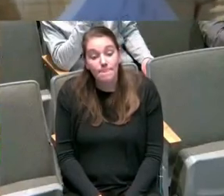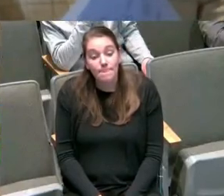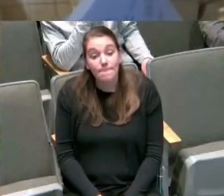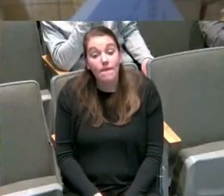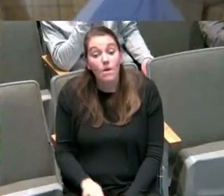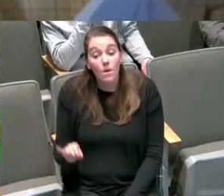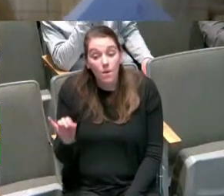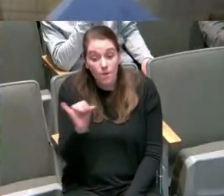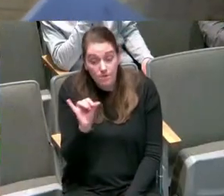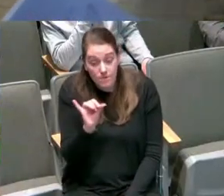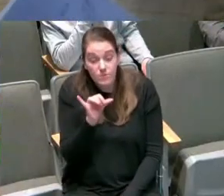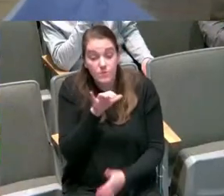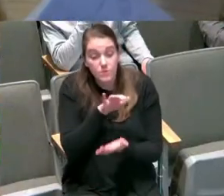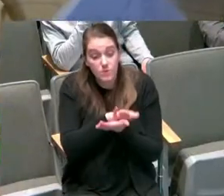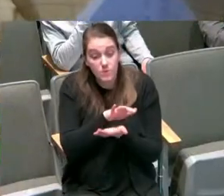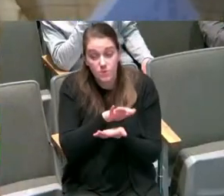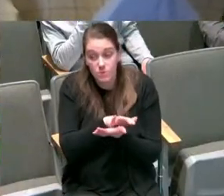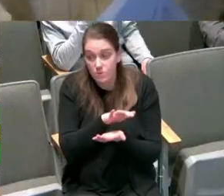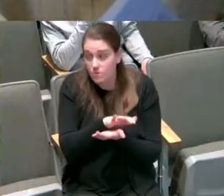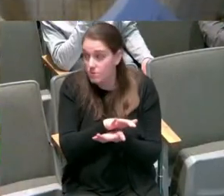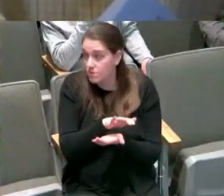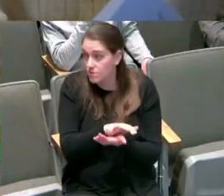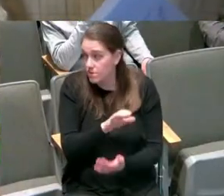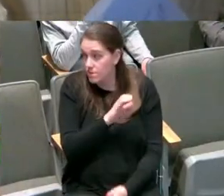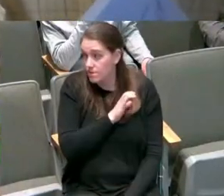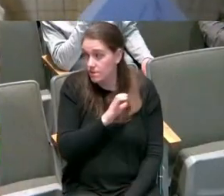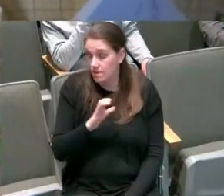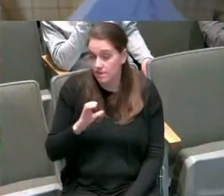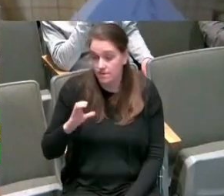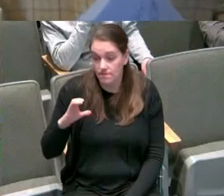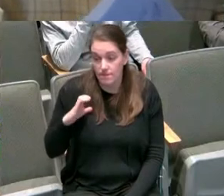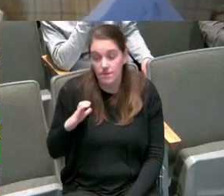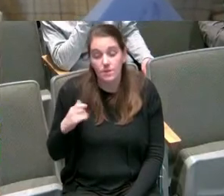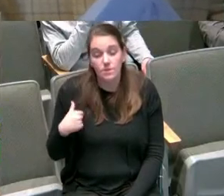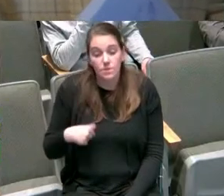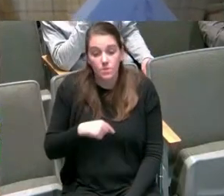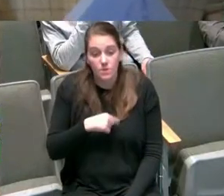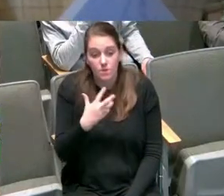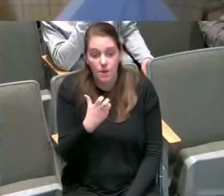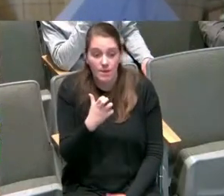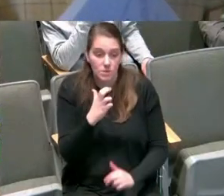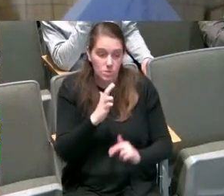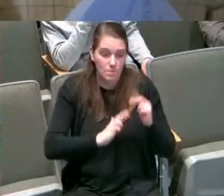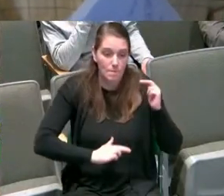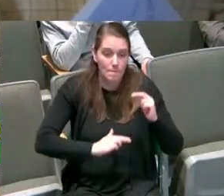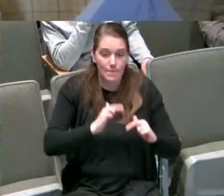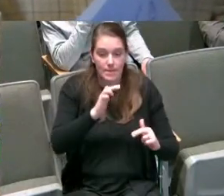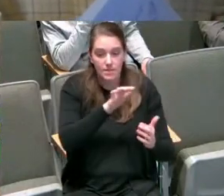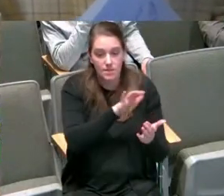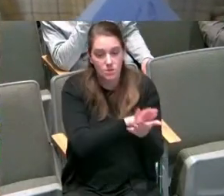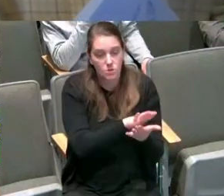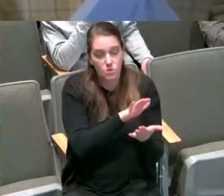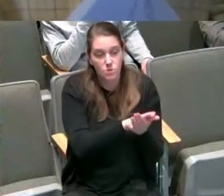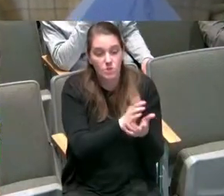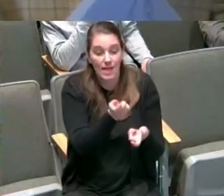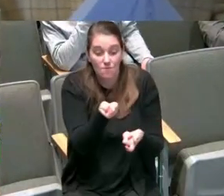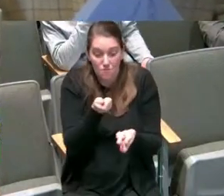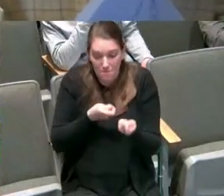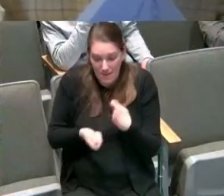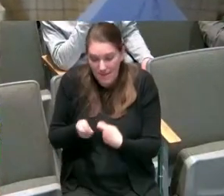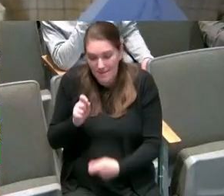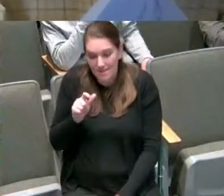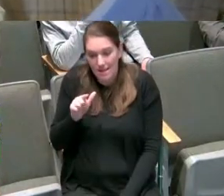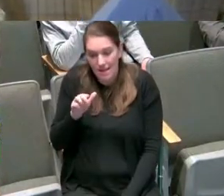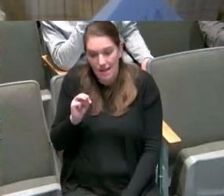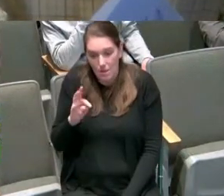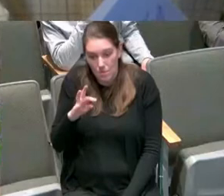of the school committee are looking to build a school that will not only replace Elmwood but also be able to house the fourth graders